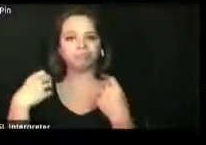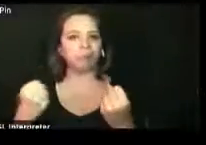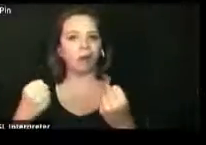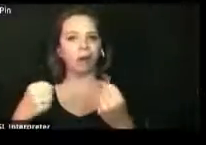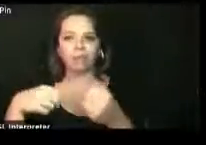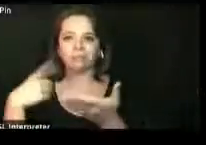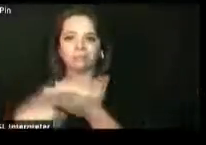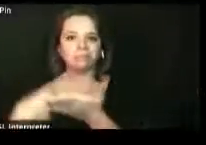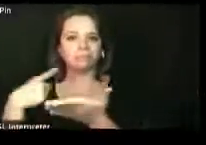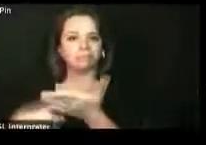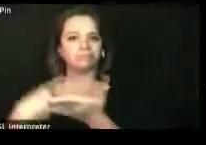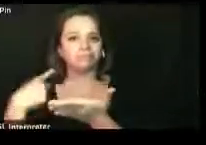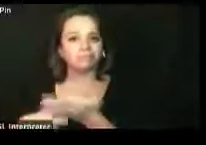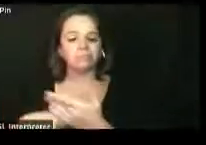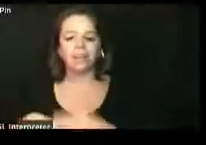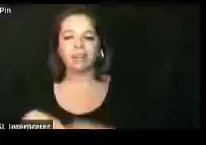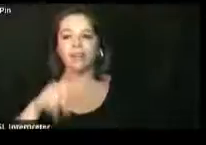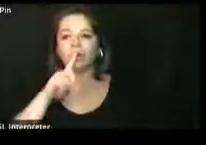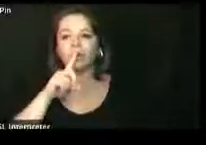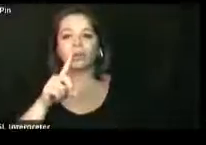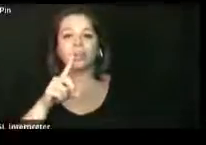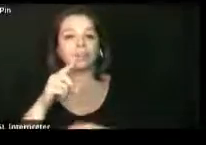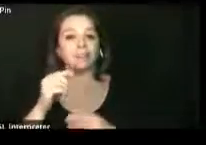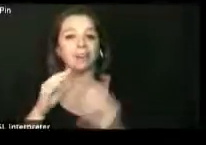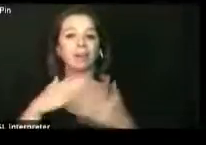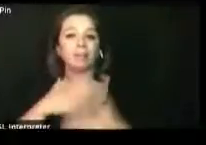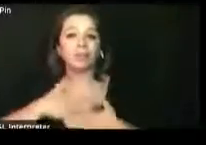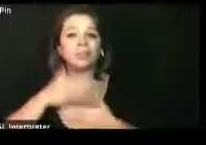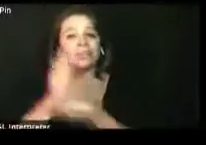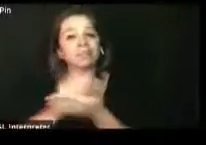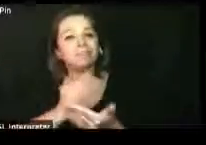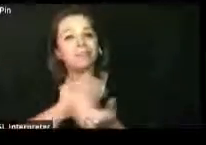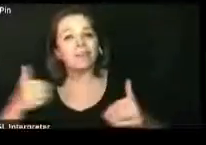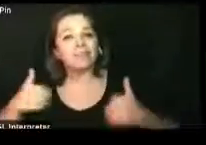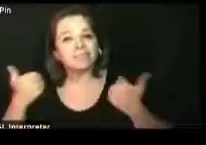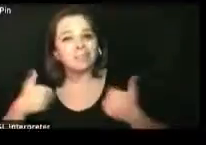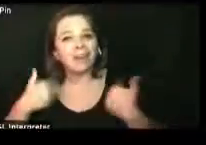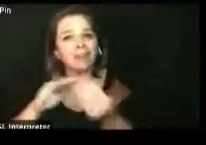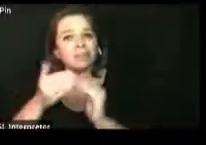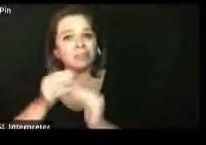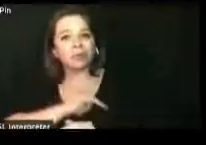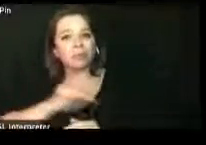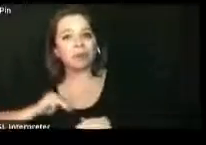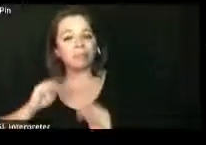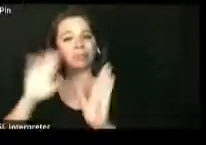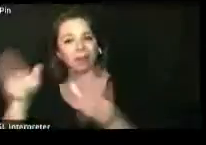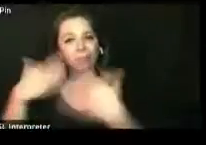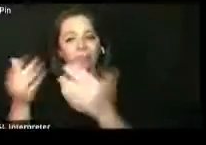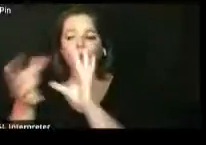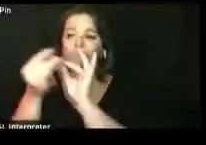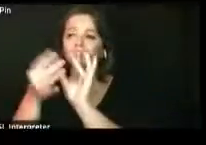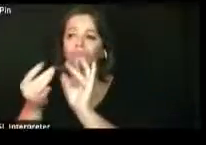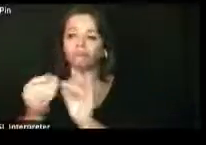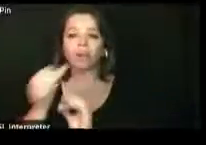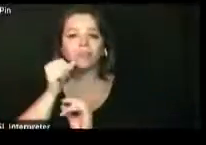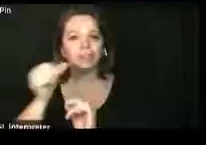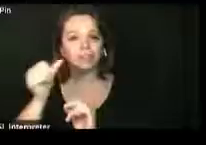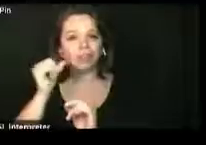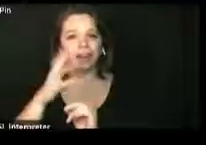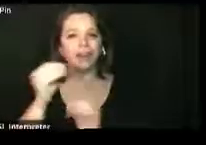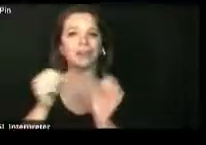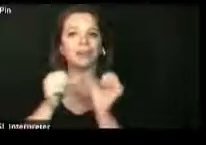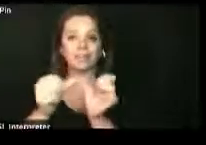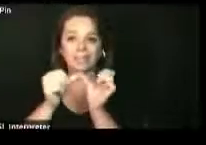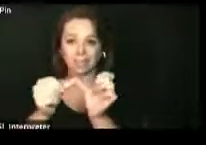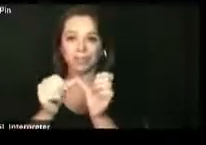I'm especially appreciative of some of our young community members that provided input yesterday and continue to follow up today.